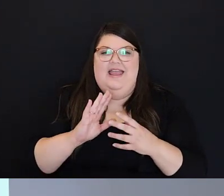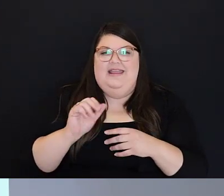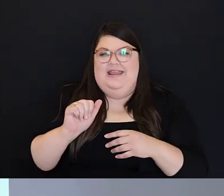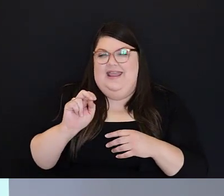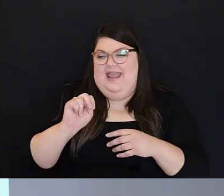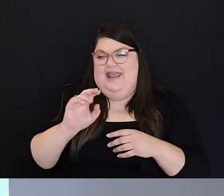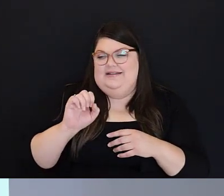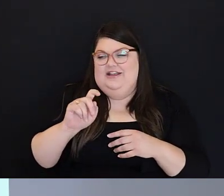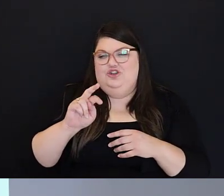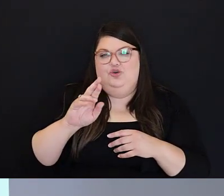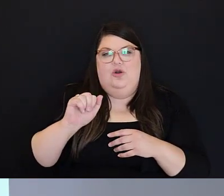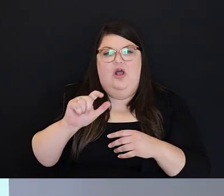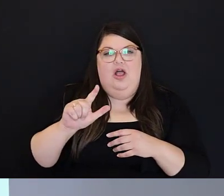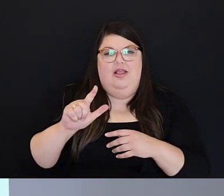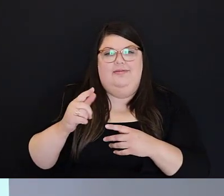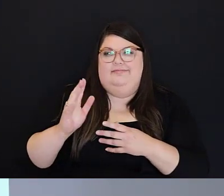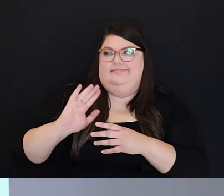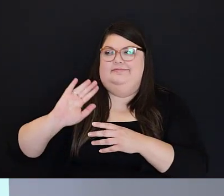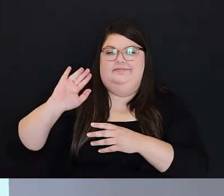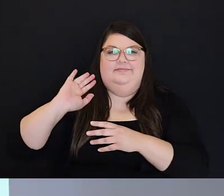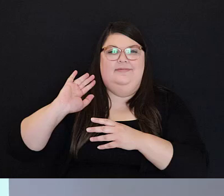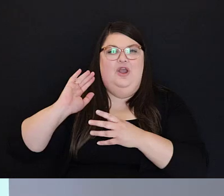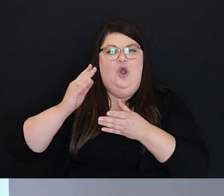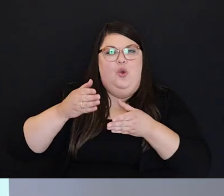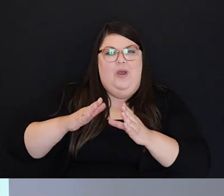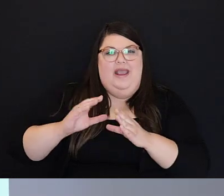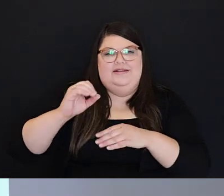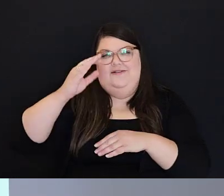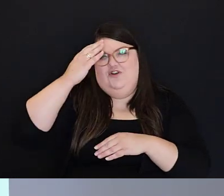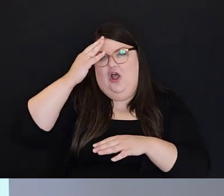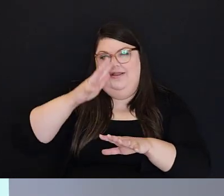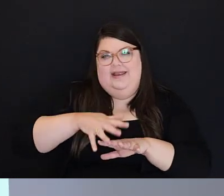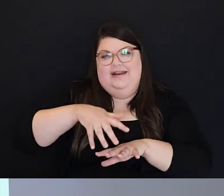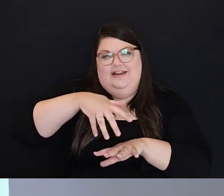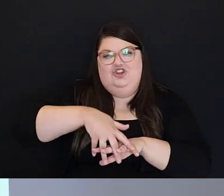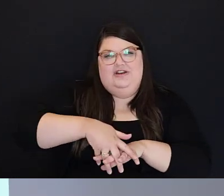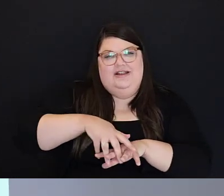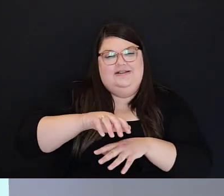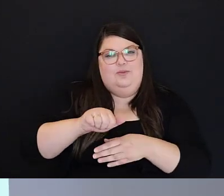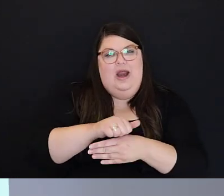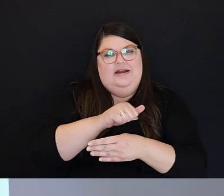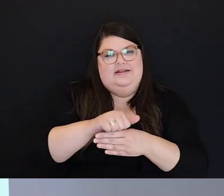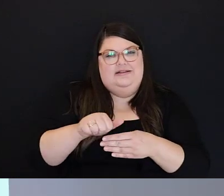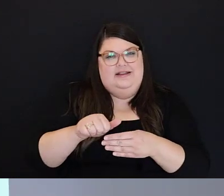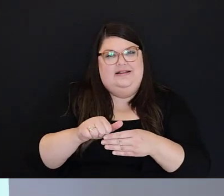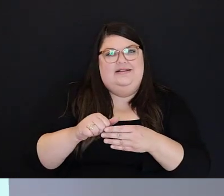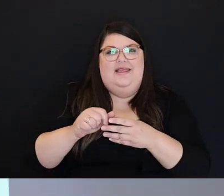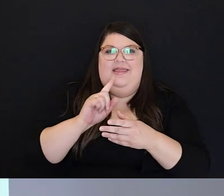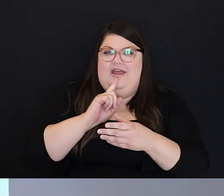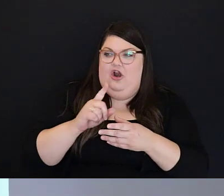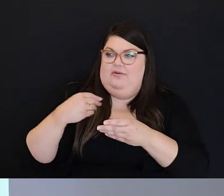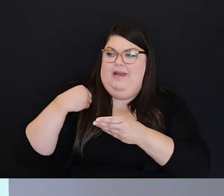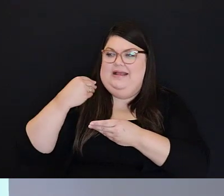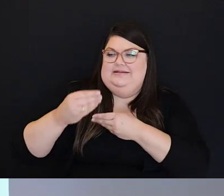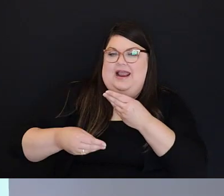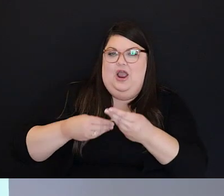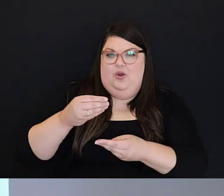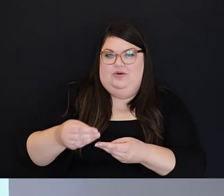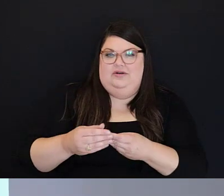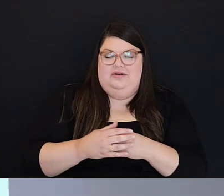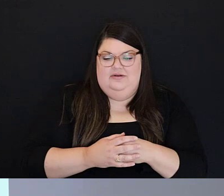ancestral ways of knowing and indigenous practices and ways of knowing that get, passed